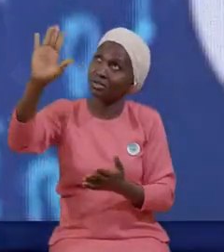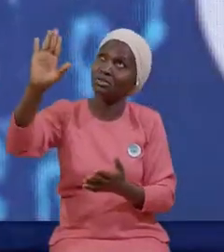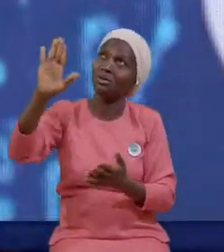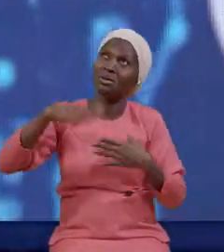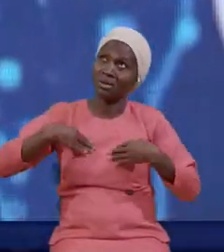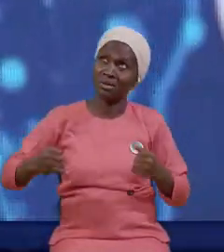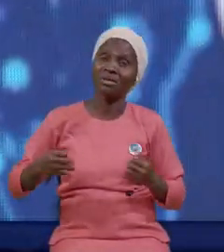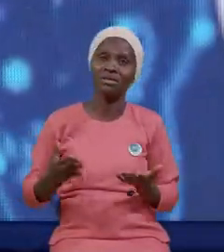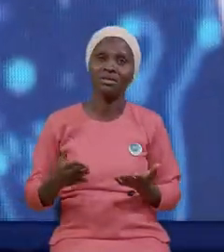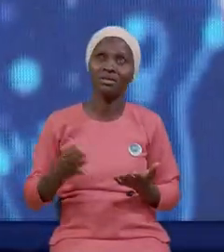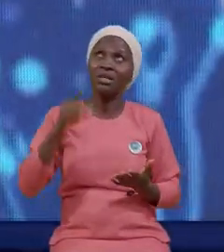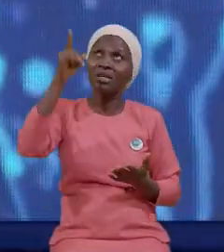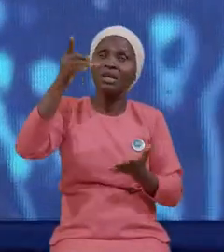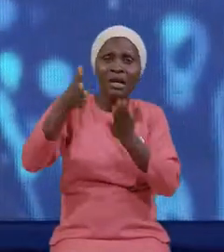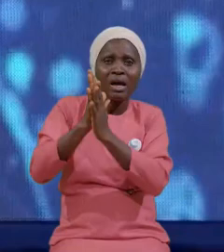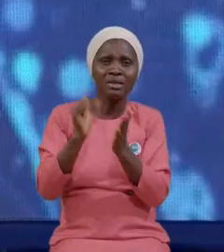Who mentions my name